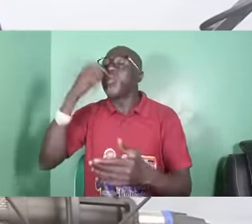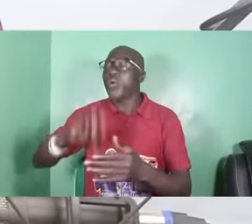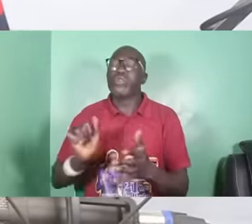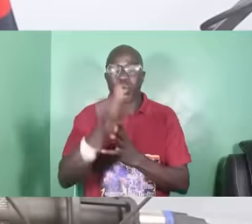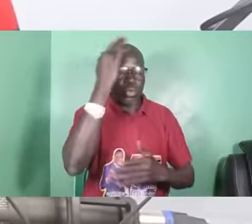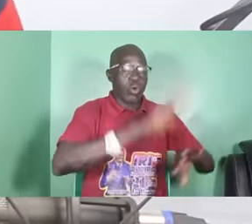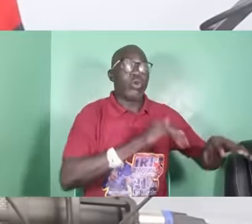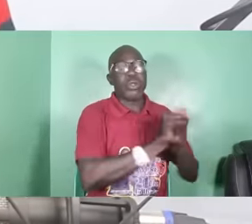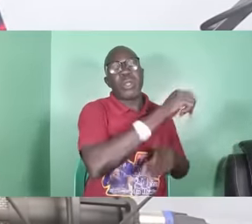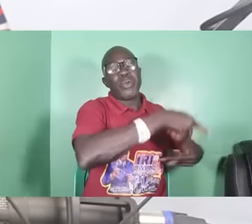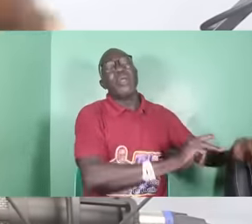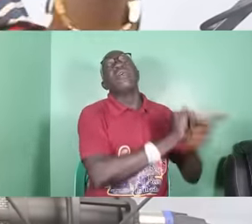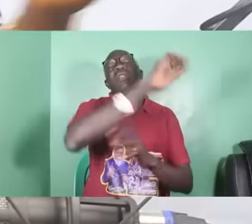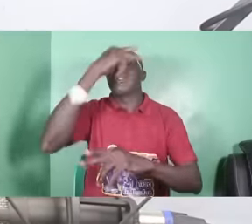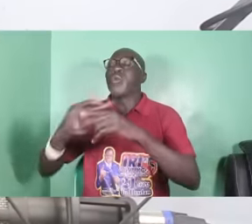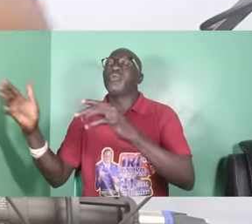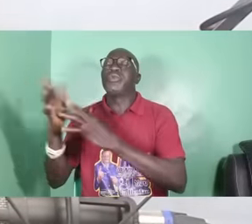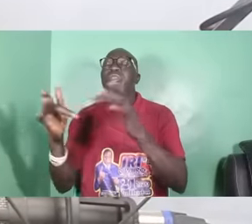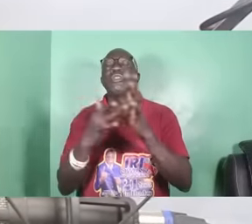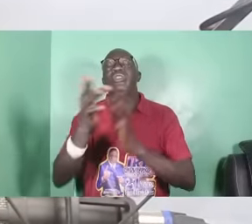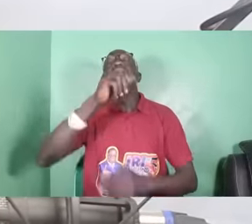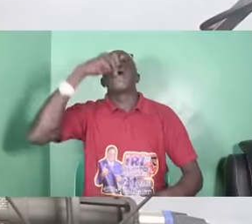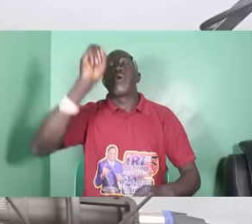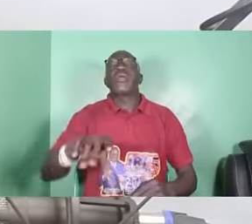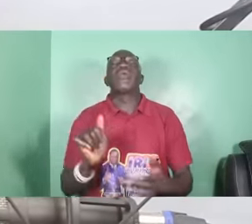they call apostles.